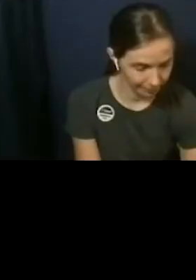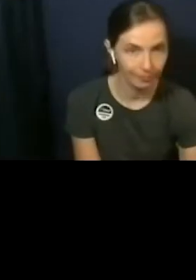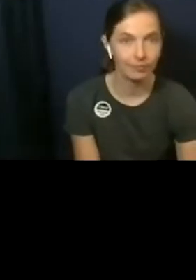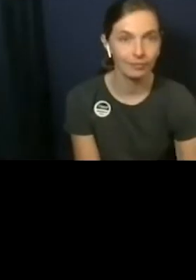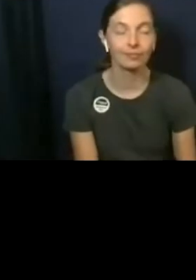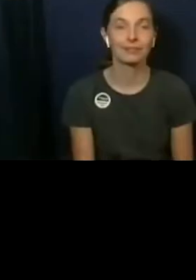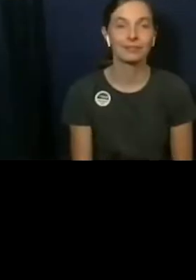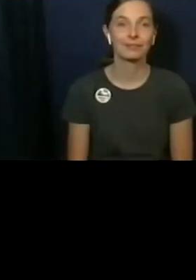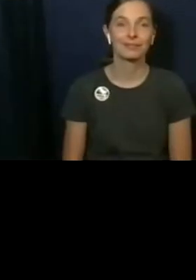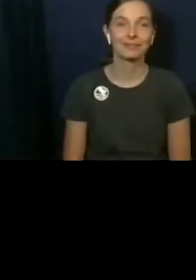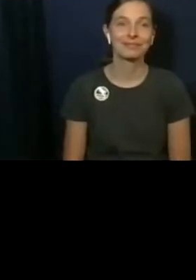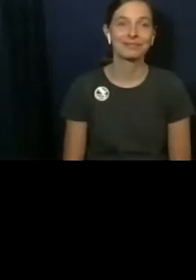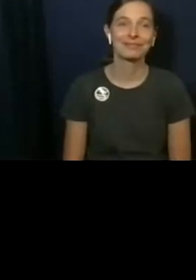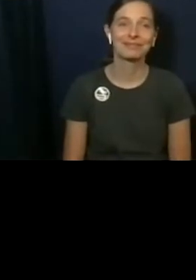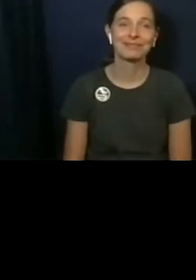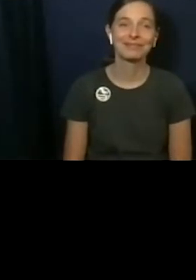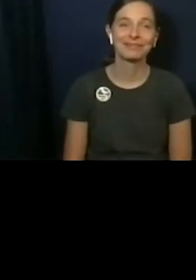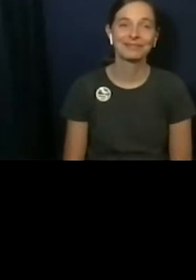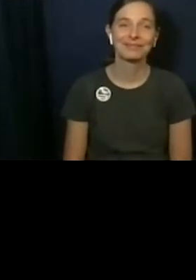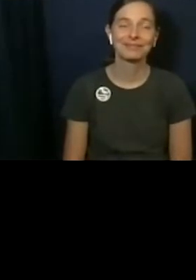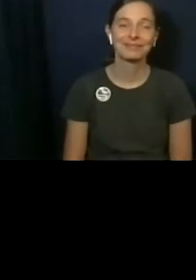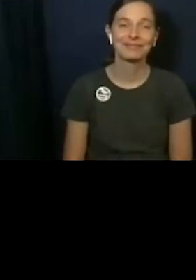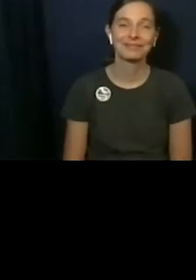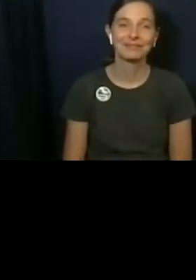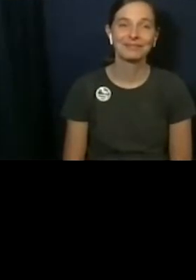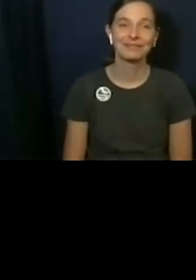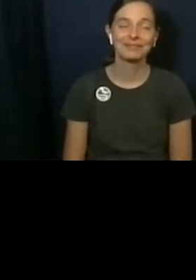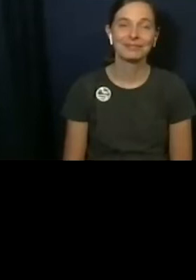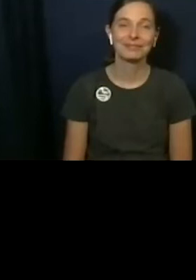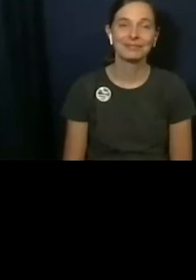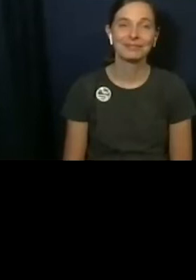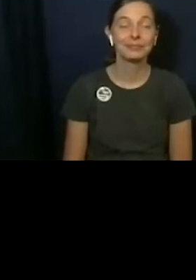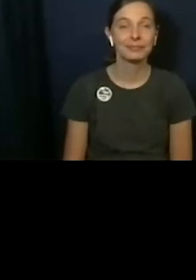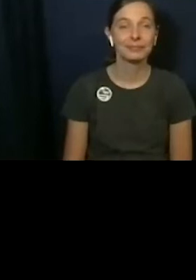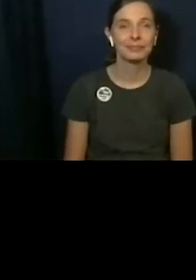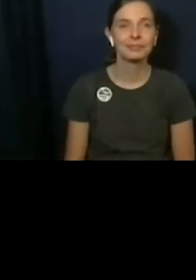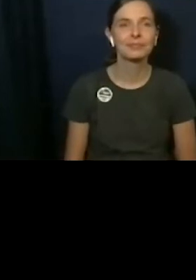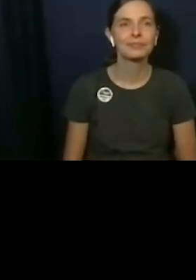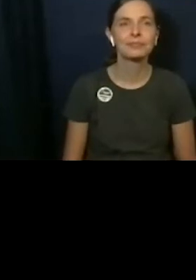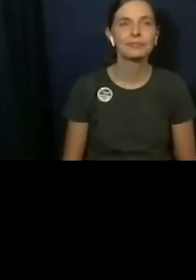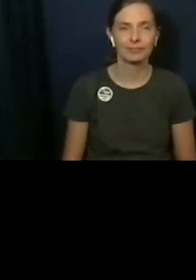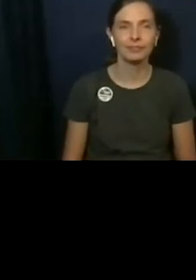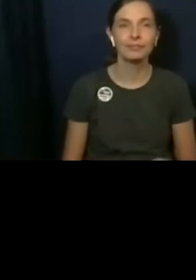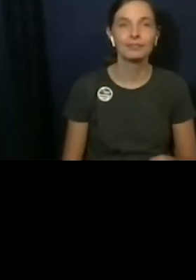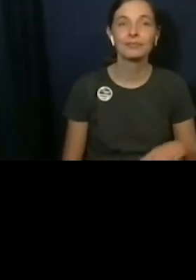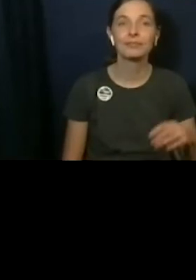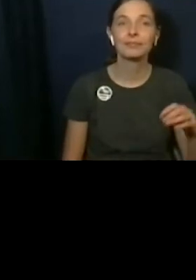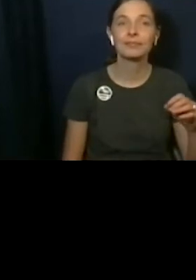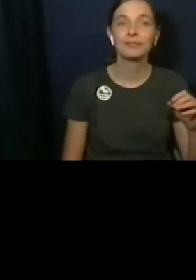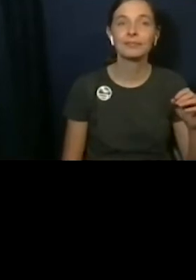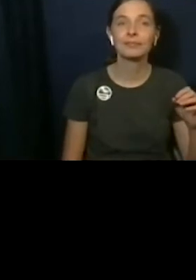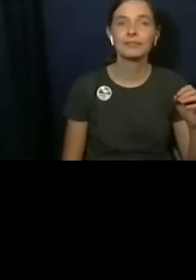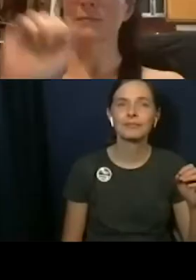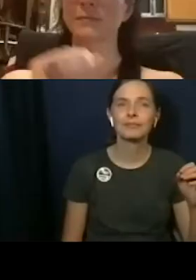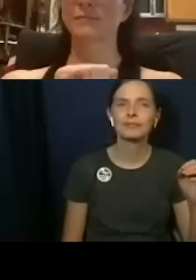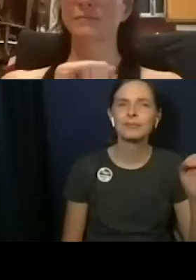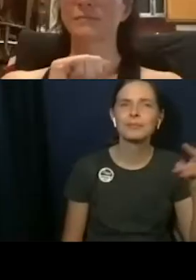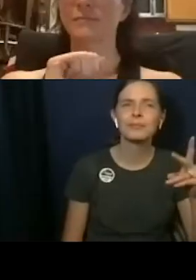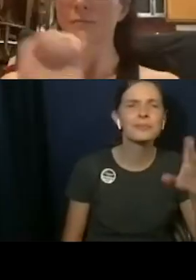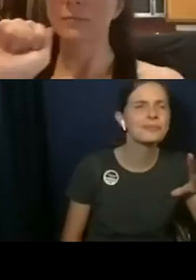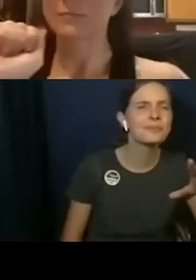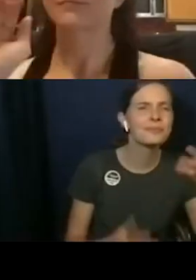too bad. I did want to share a couple of things that I did this hunt though. Yeah, go for it. Okay, cool. Can I screen share?